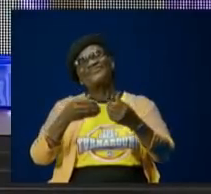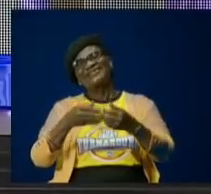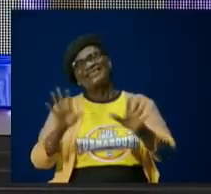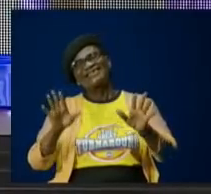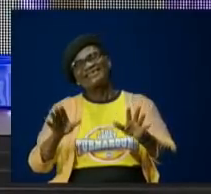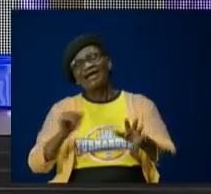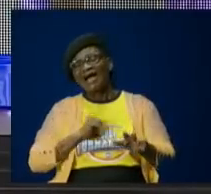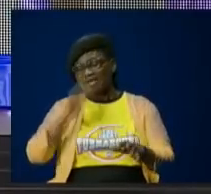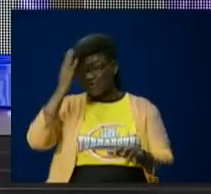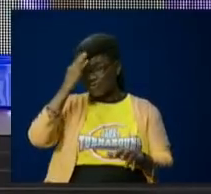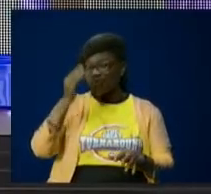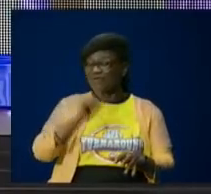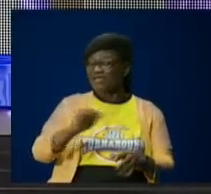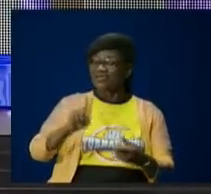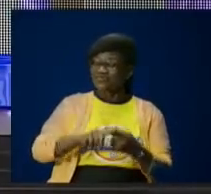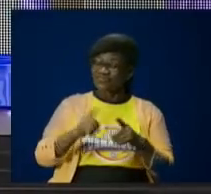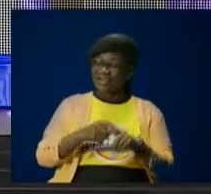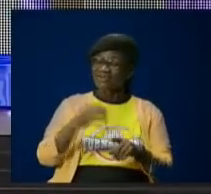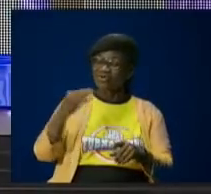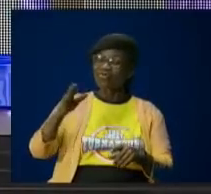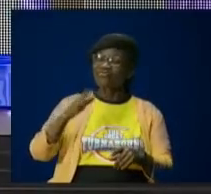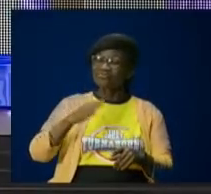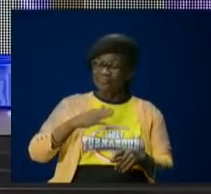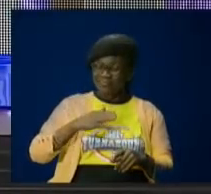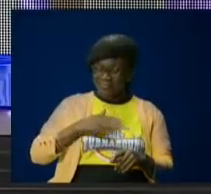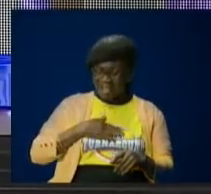we traveled to America,